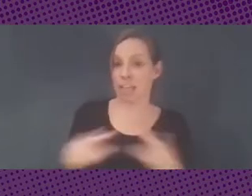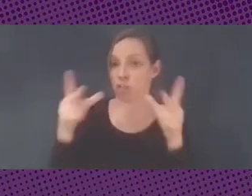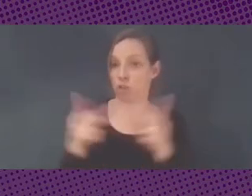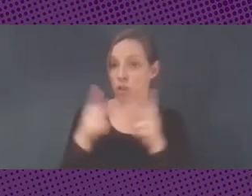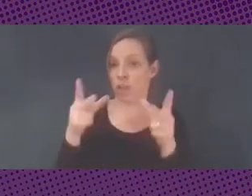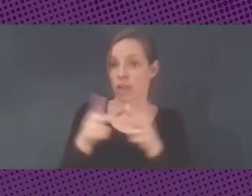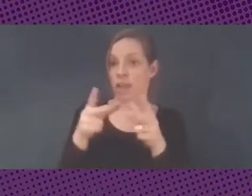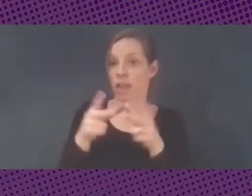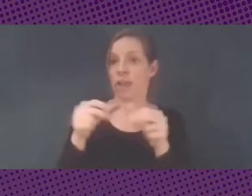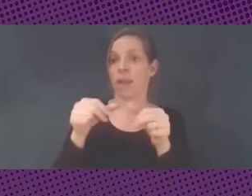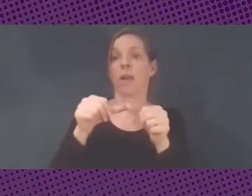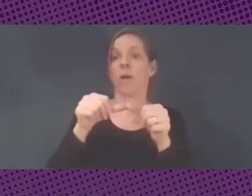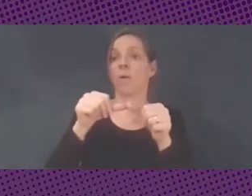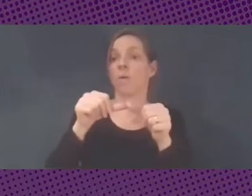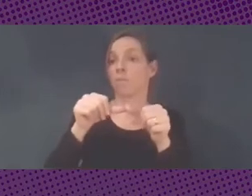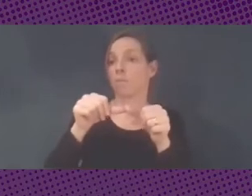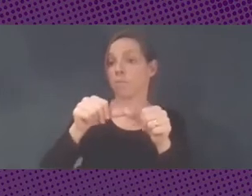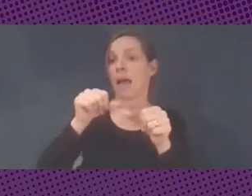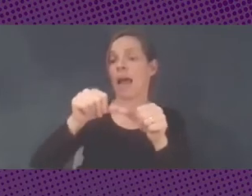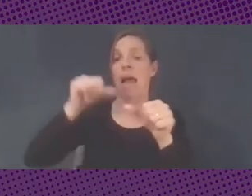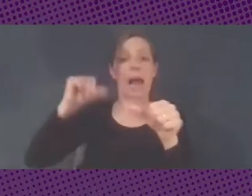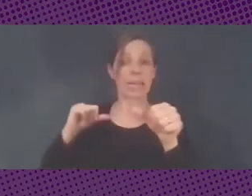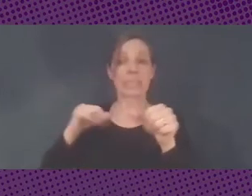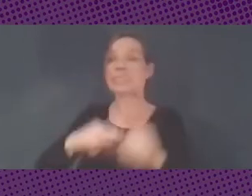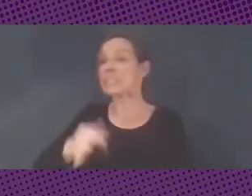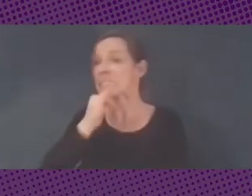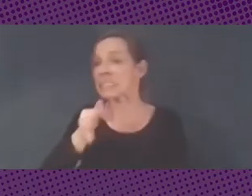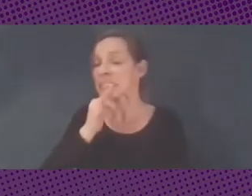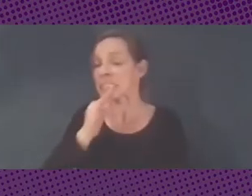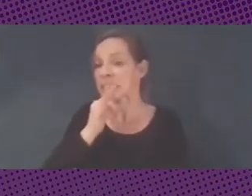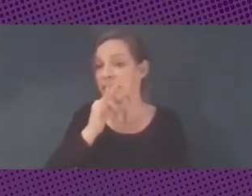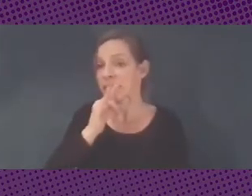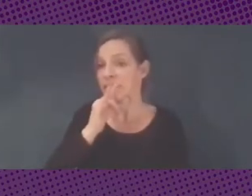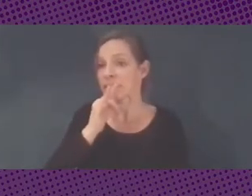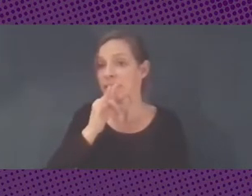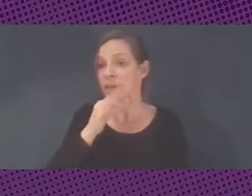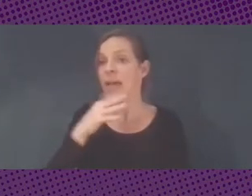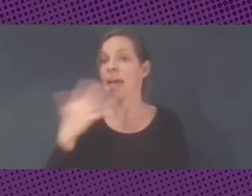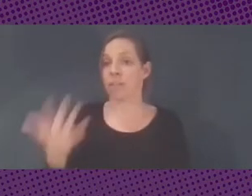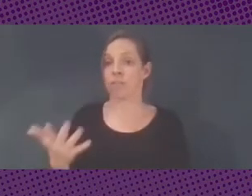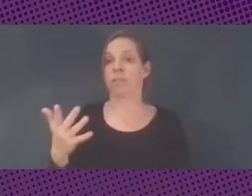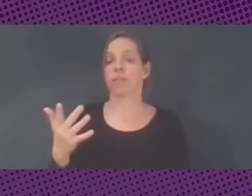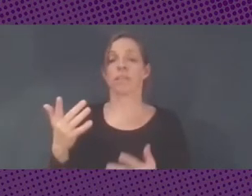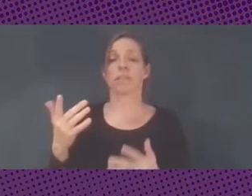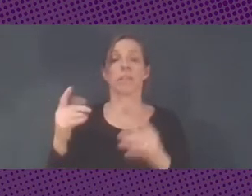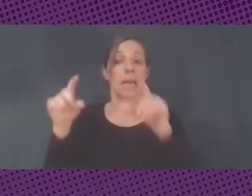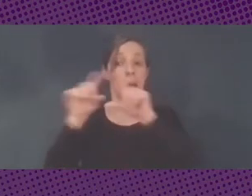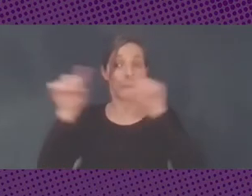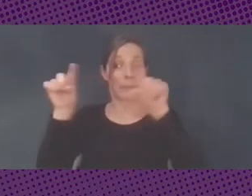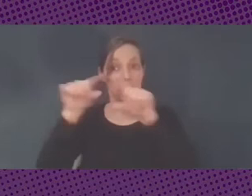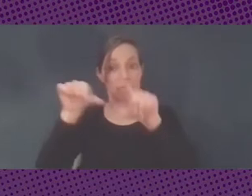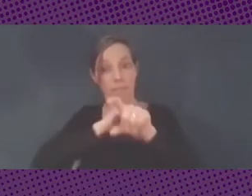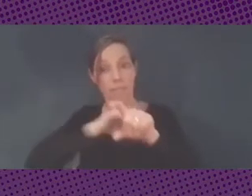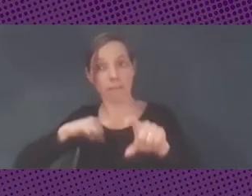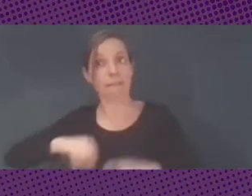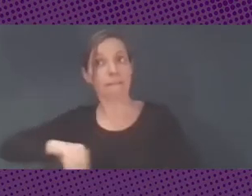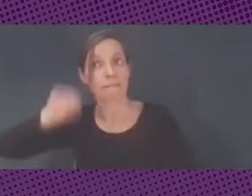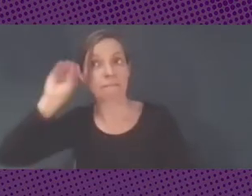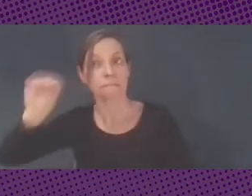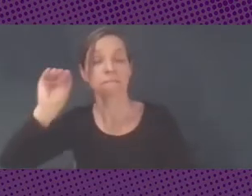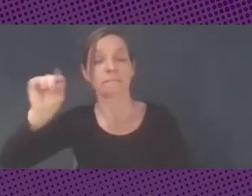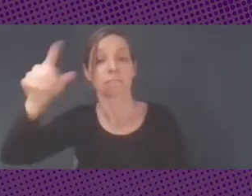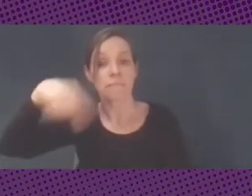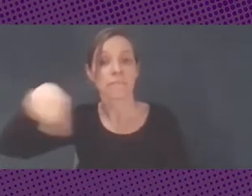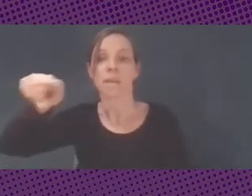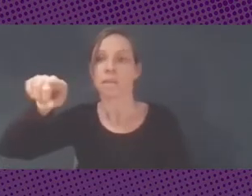invites private financial actors to become direct or indirect stakeholders in the provision of